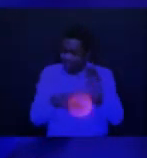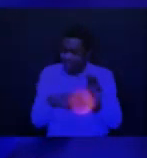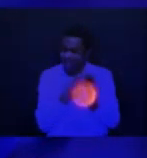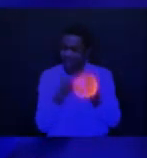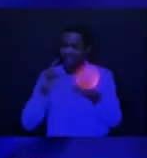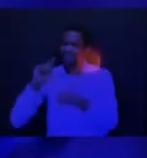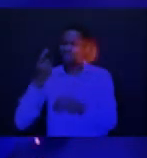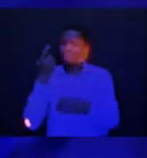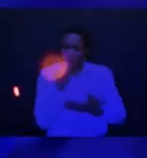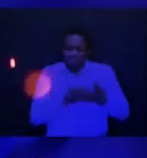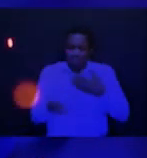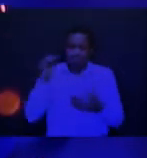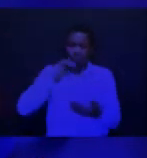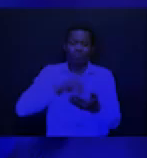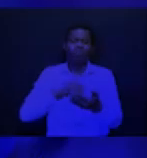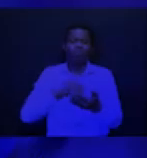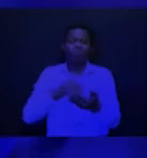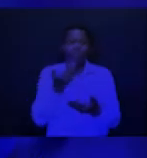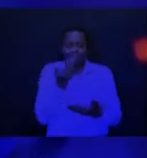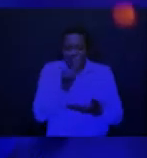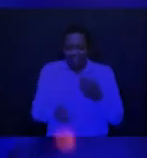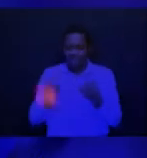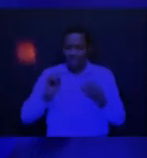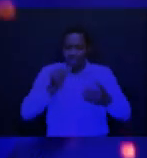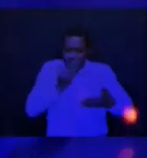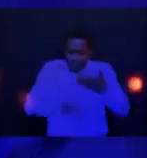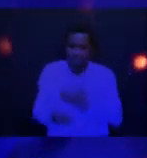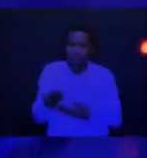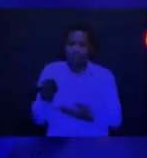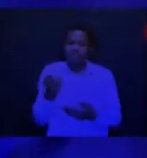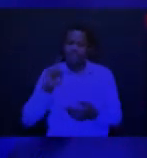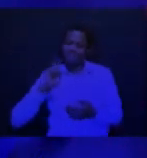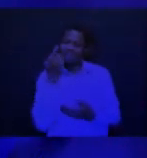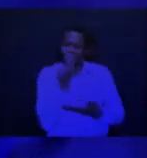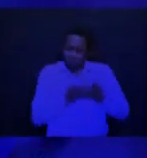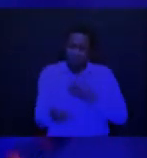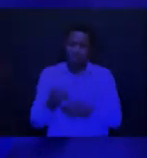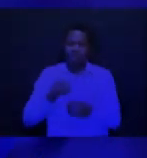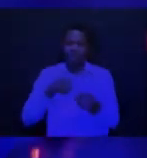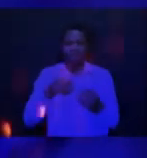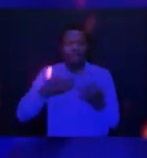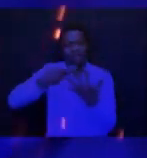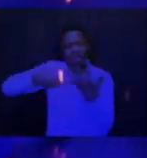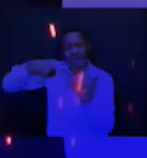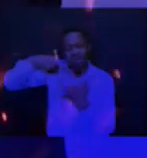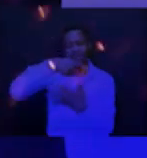in everything he might have the supremacy. In everything.